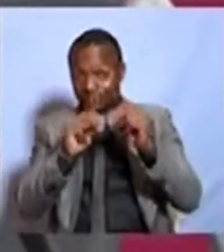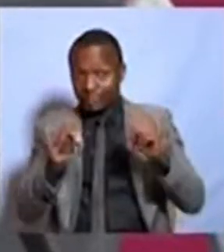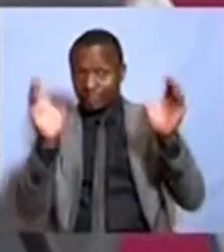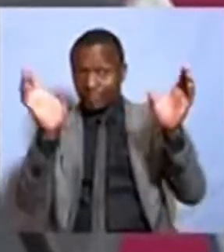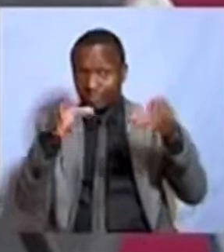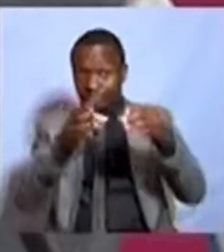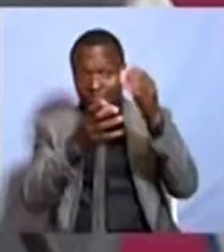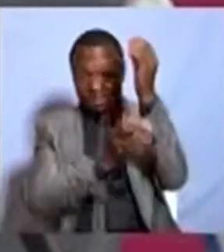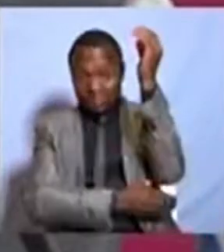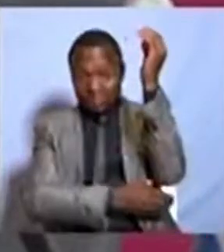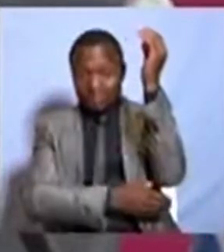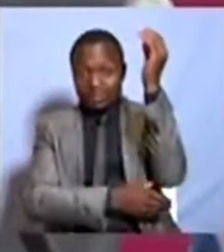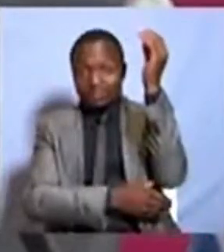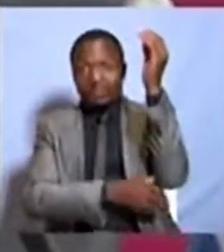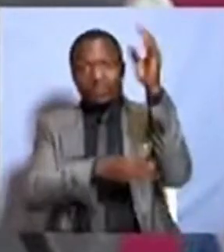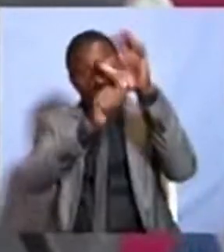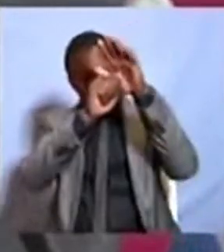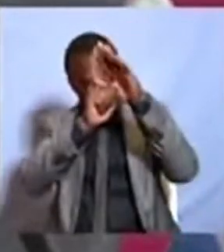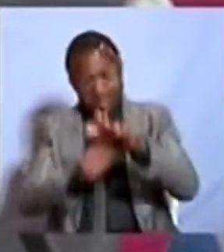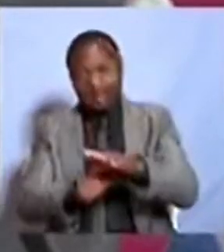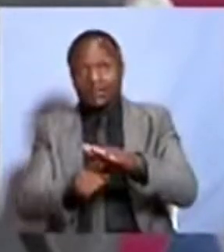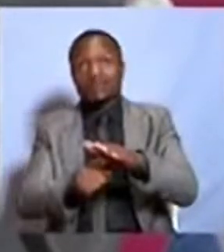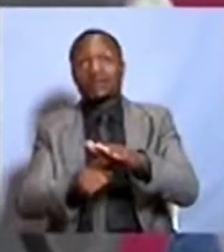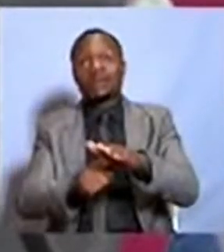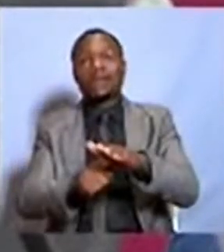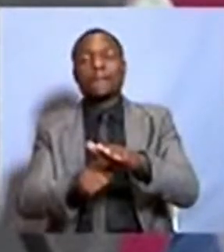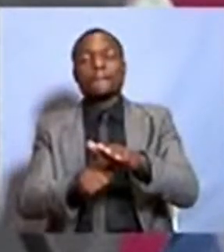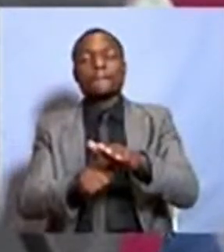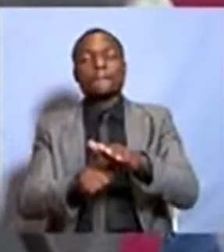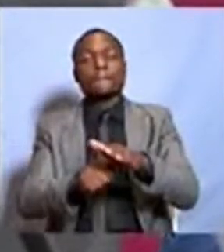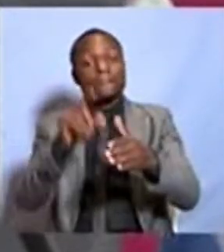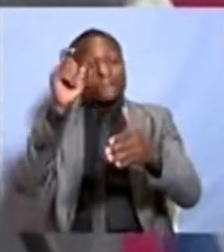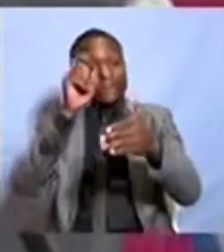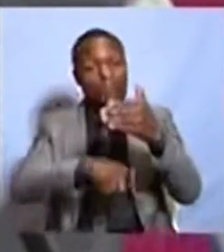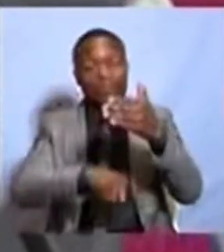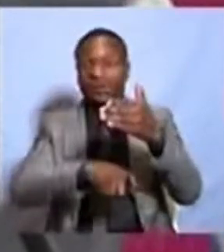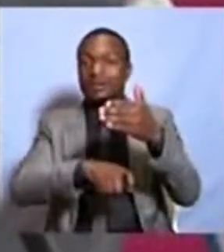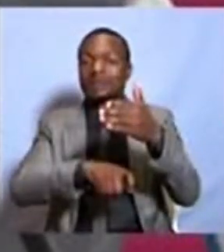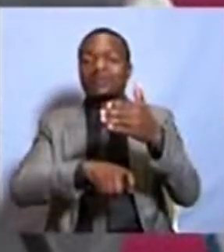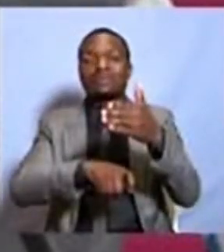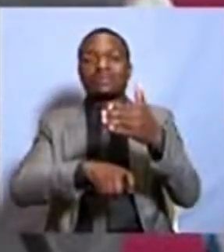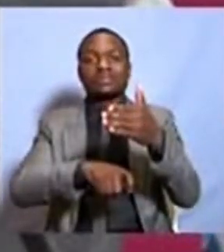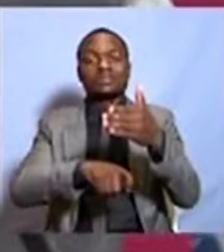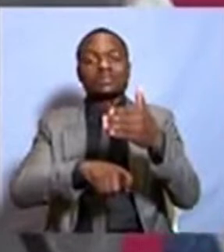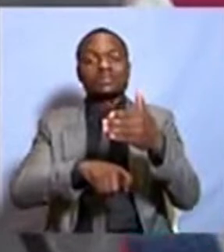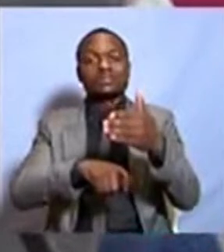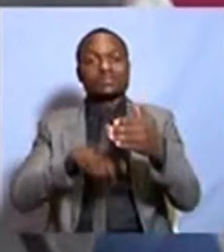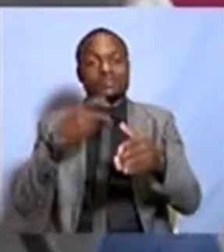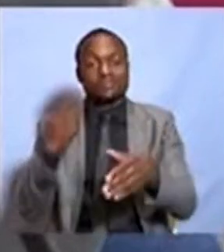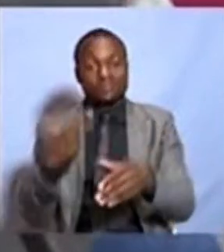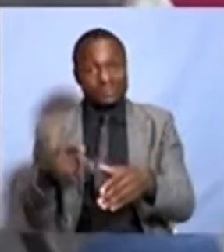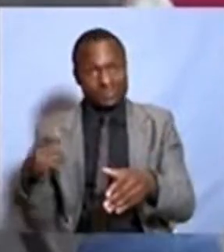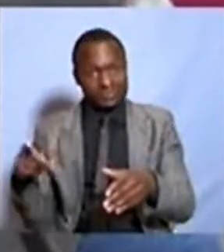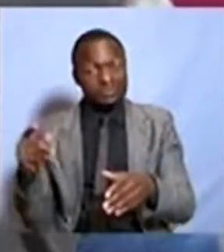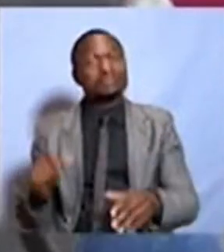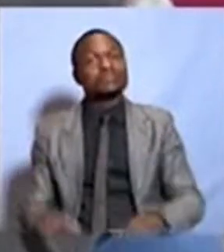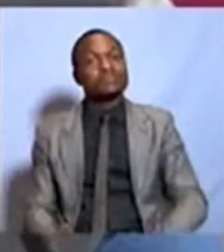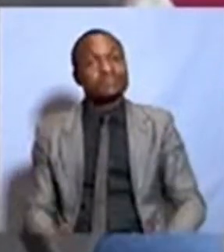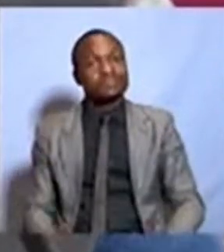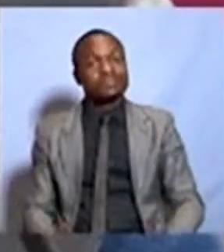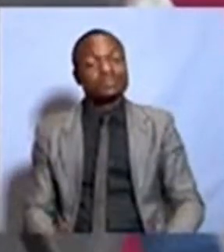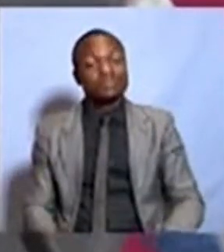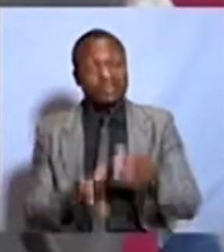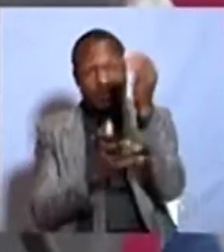has been the suppressed prices of commodities, like you said. Maize price has been very low for a long period of time. But now we